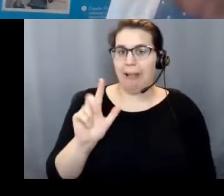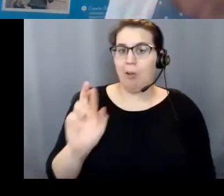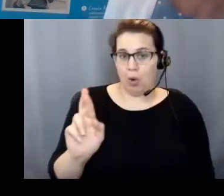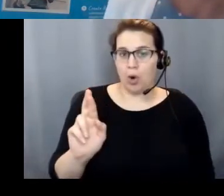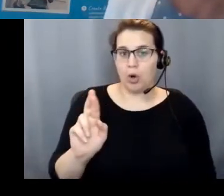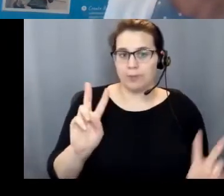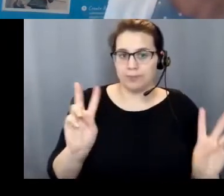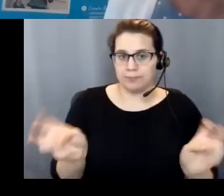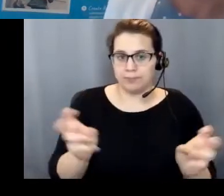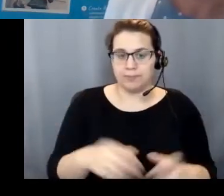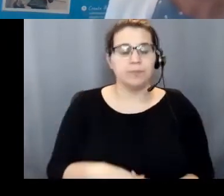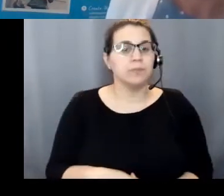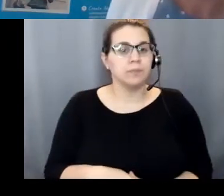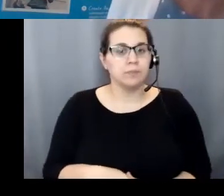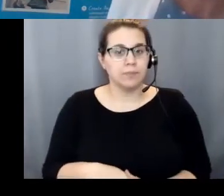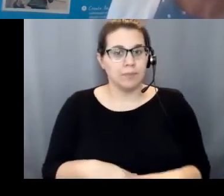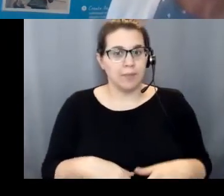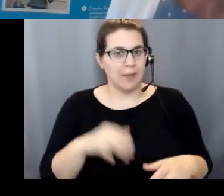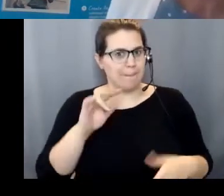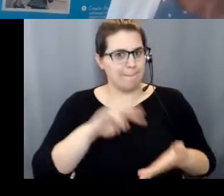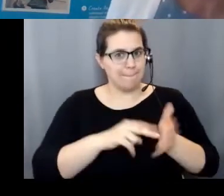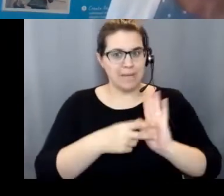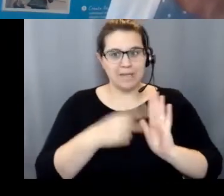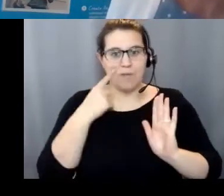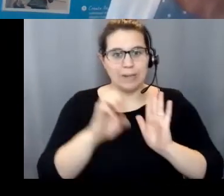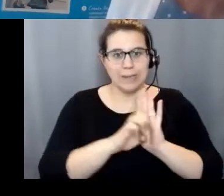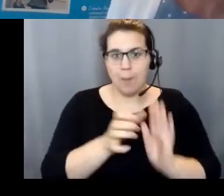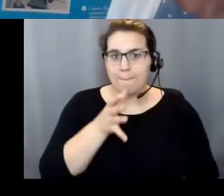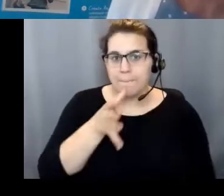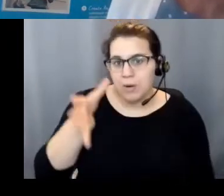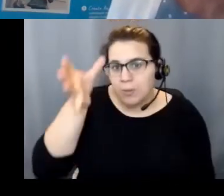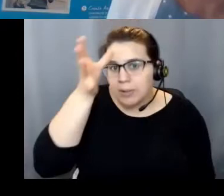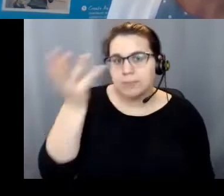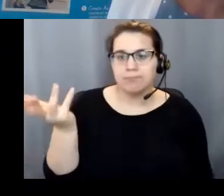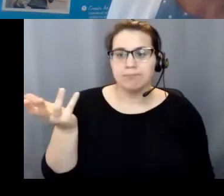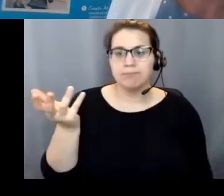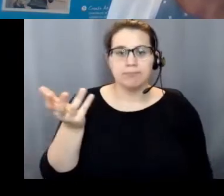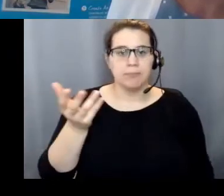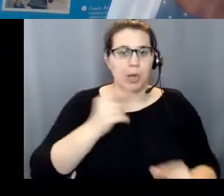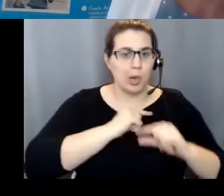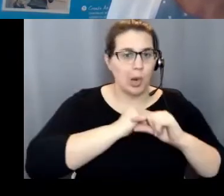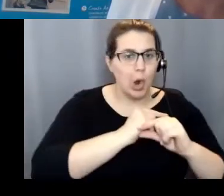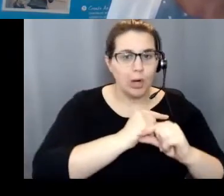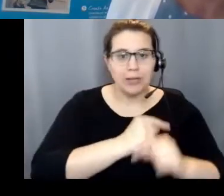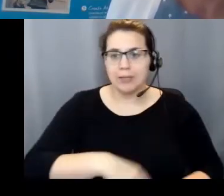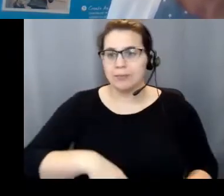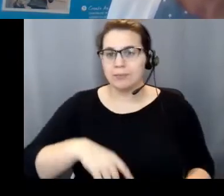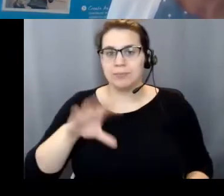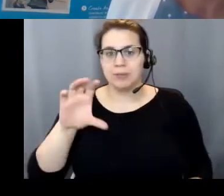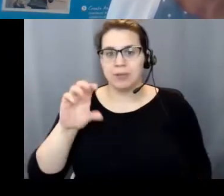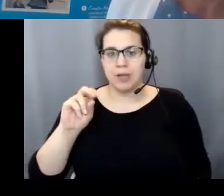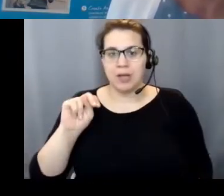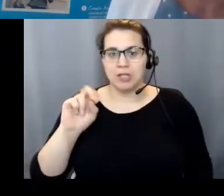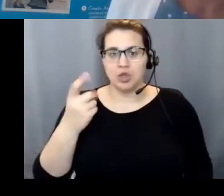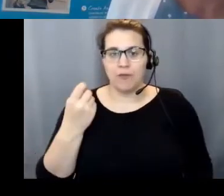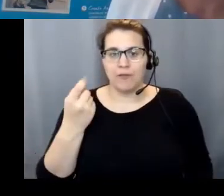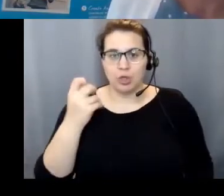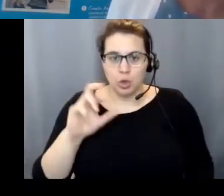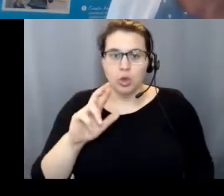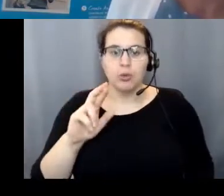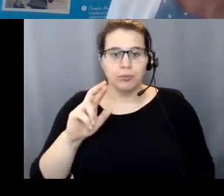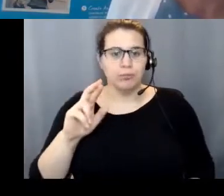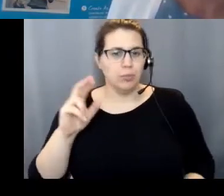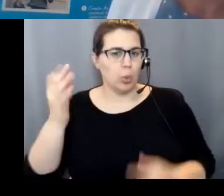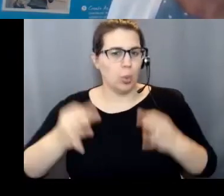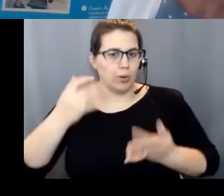is defined as either a parent, a guardian or conservator that's been approved by the courts, or an agent acting